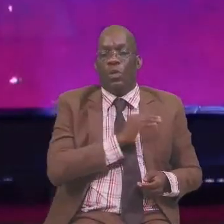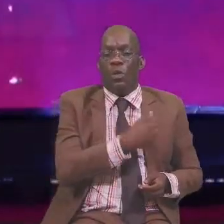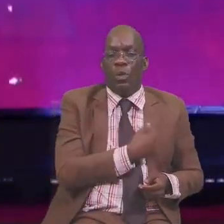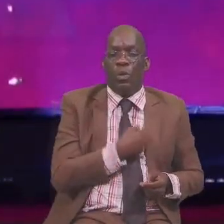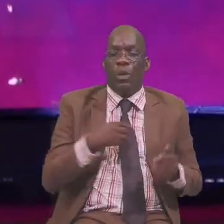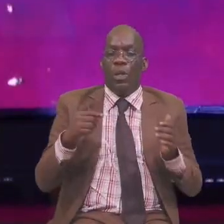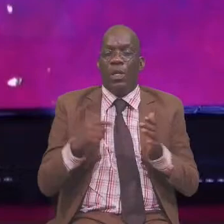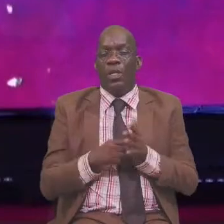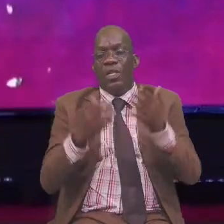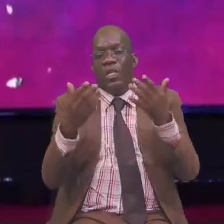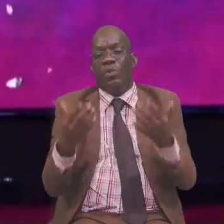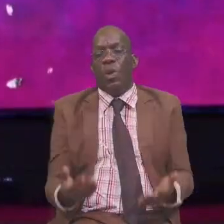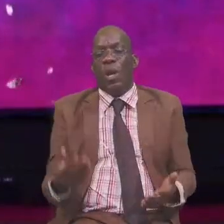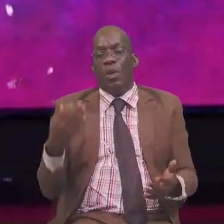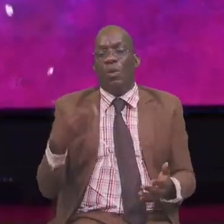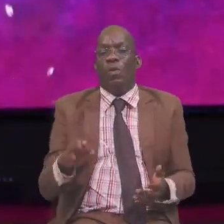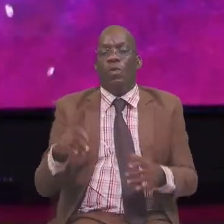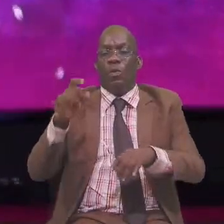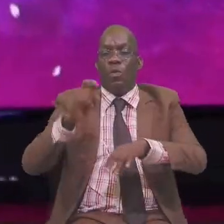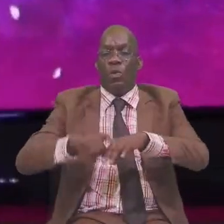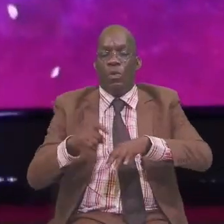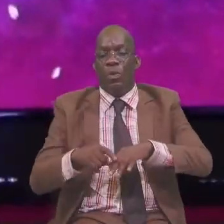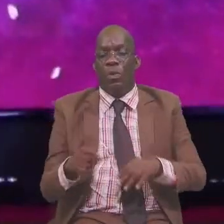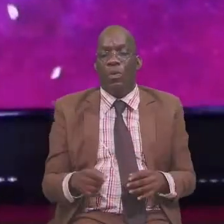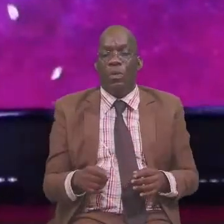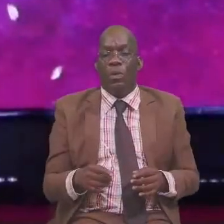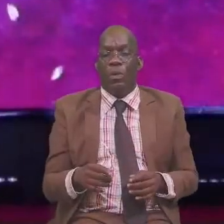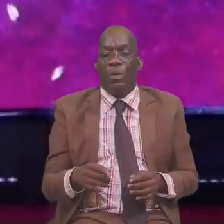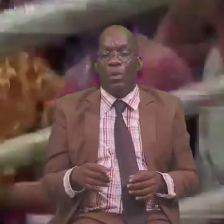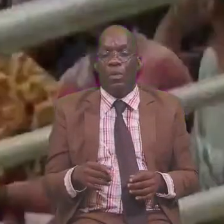this bag of bones.